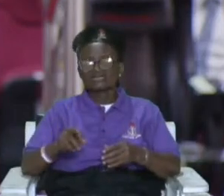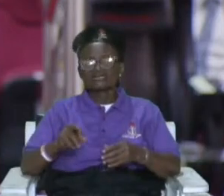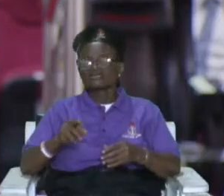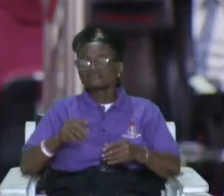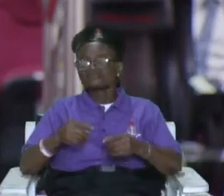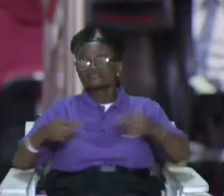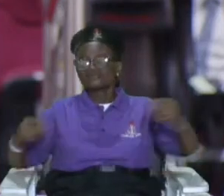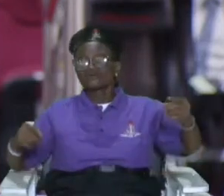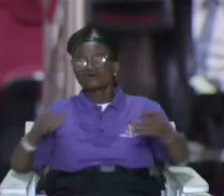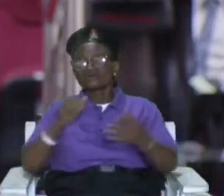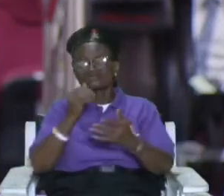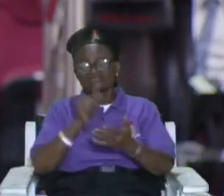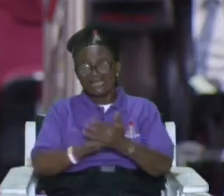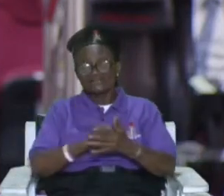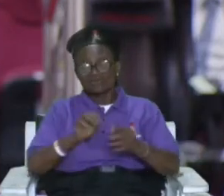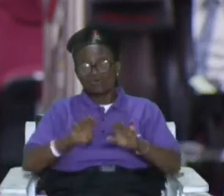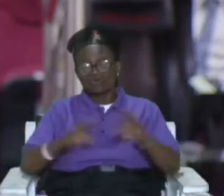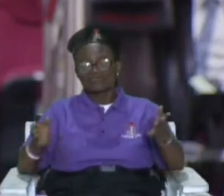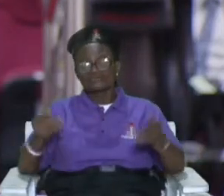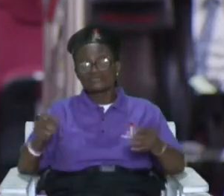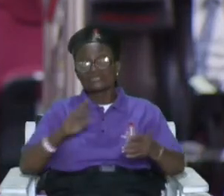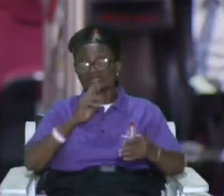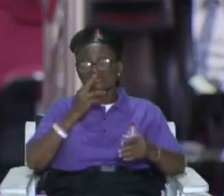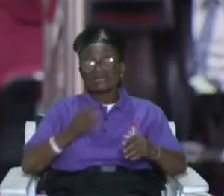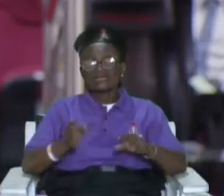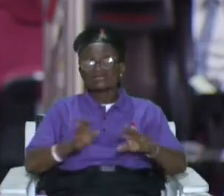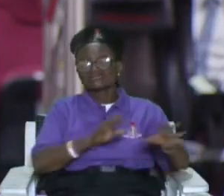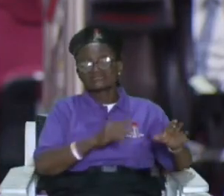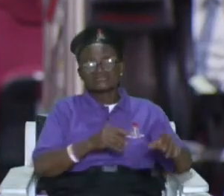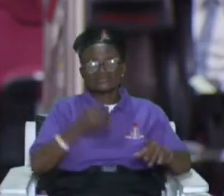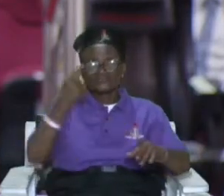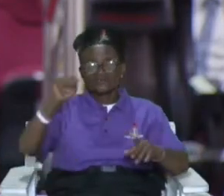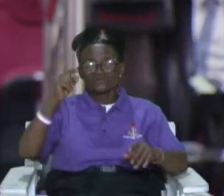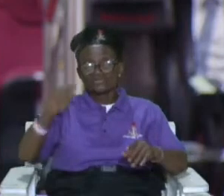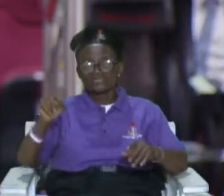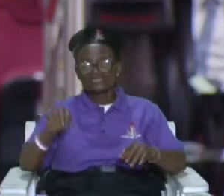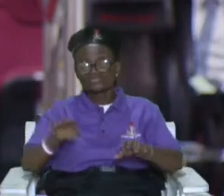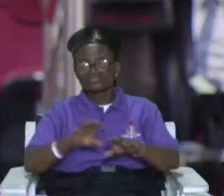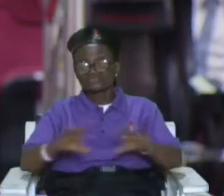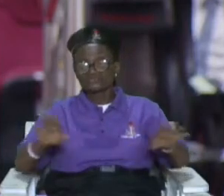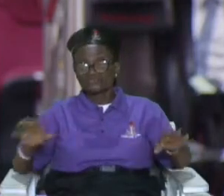the children of Israel is also the same rod that closed it